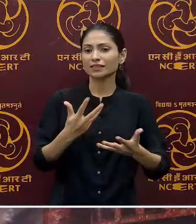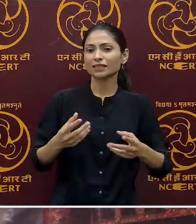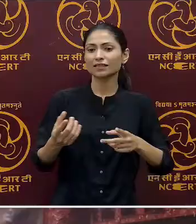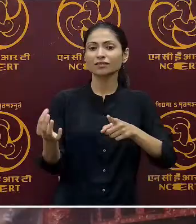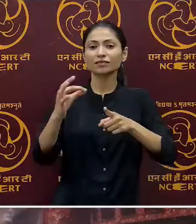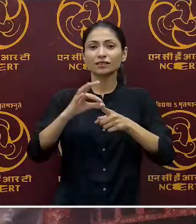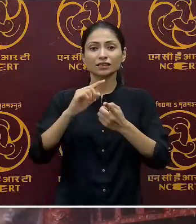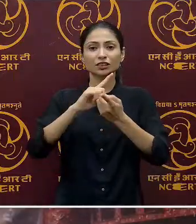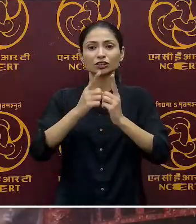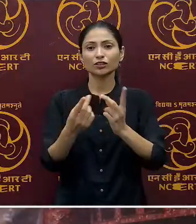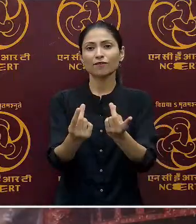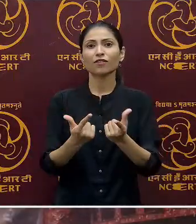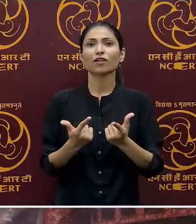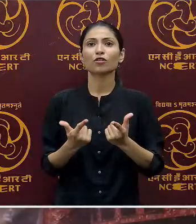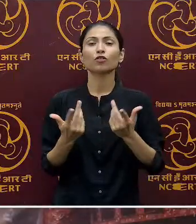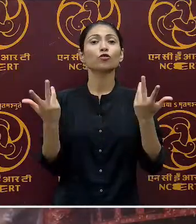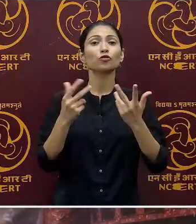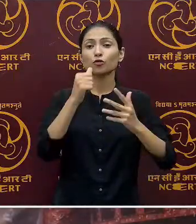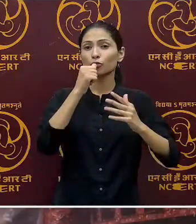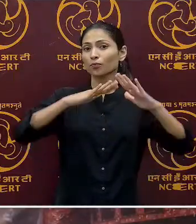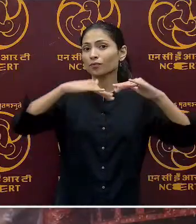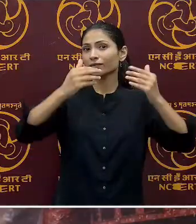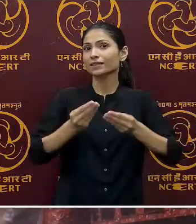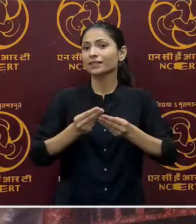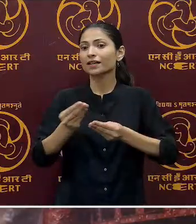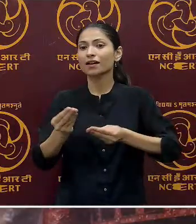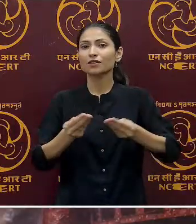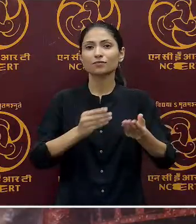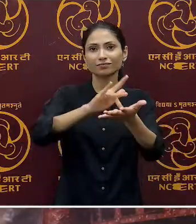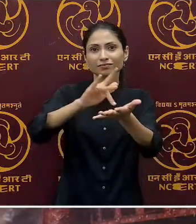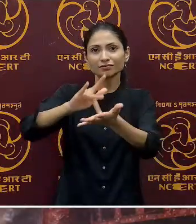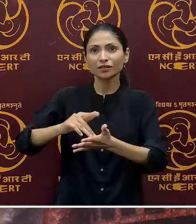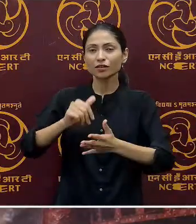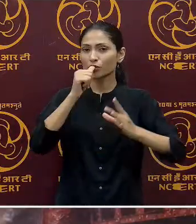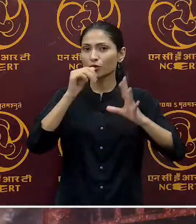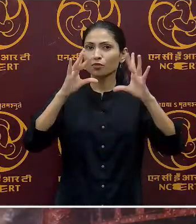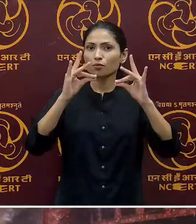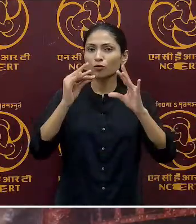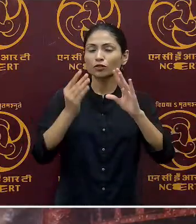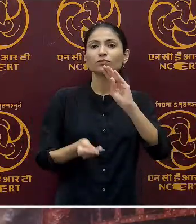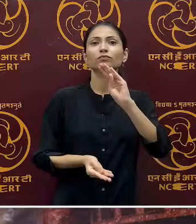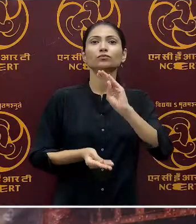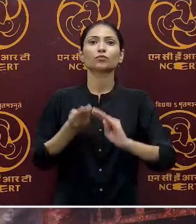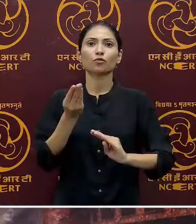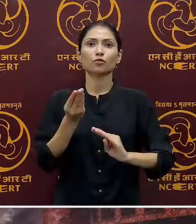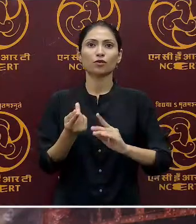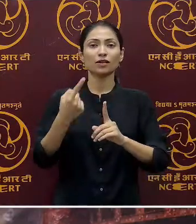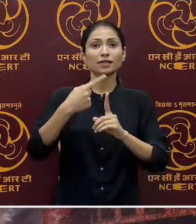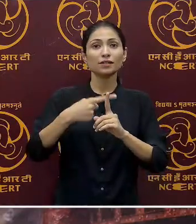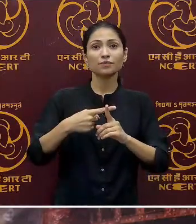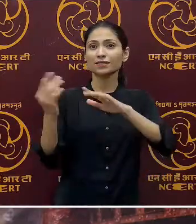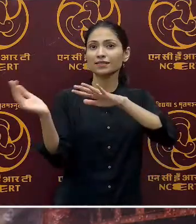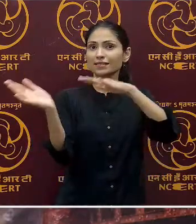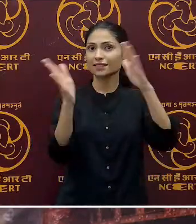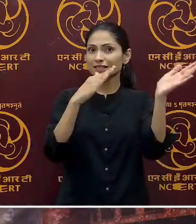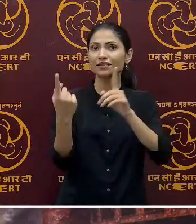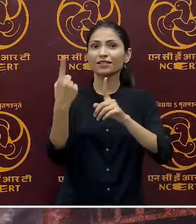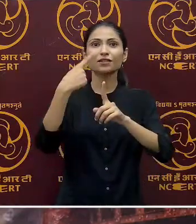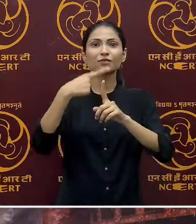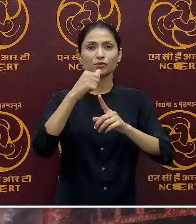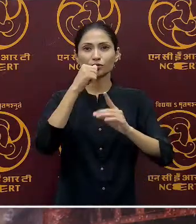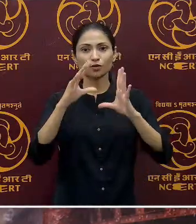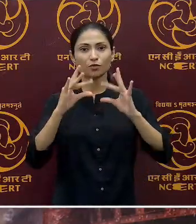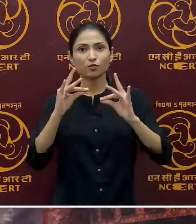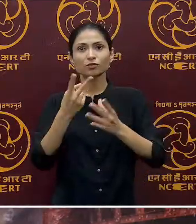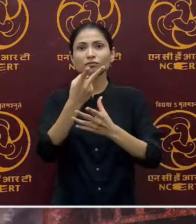high quantity of moisture present in their surrounding environment. So that moisture and that air both combine to